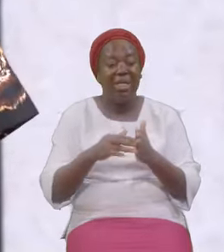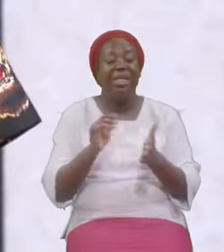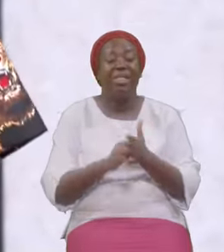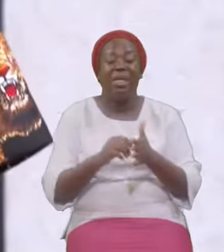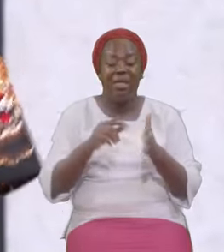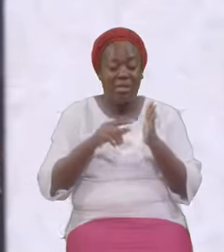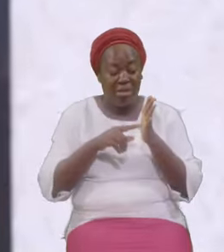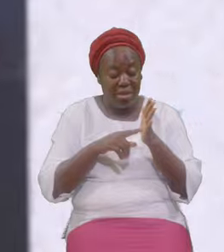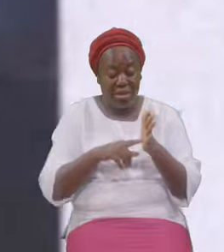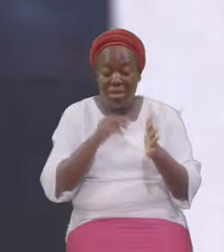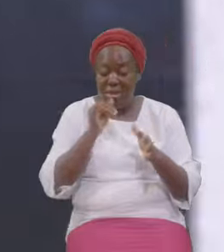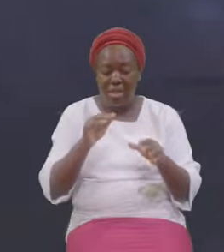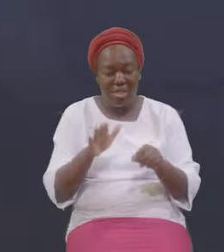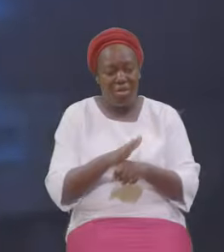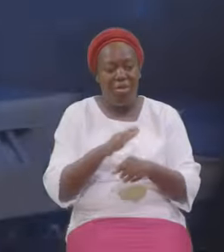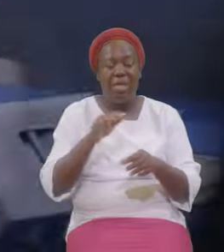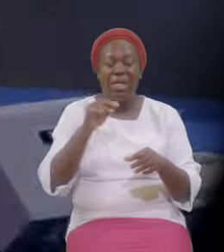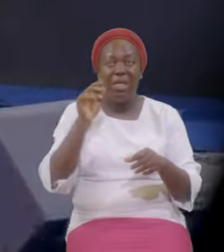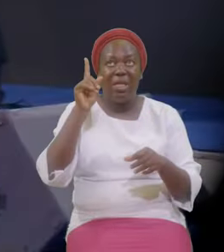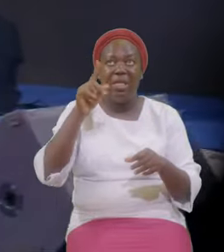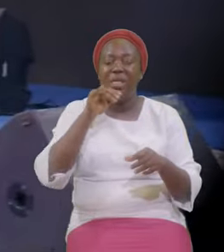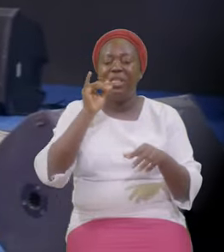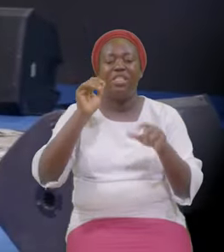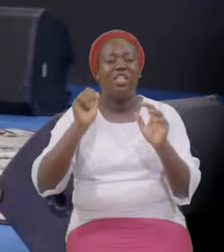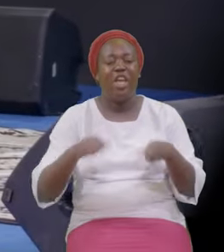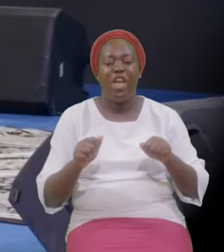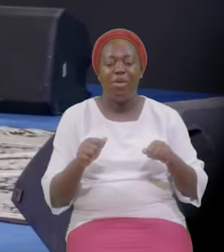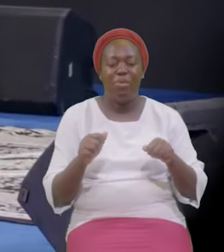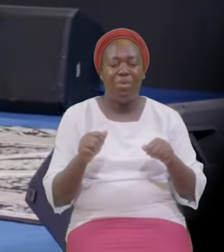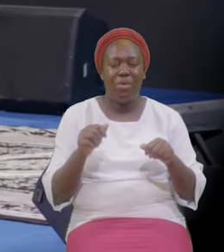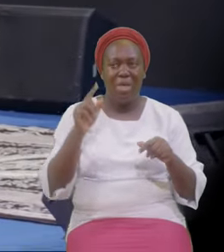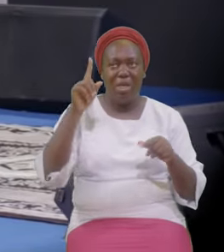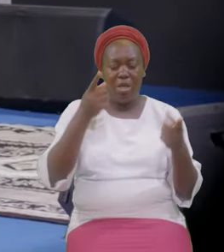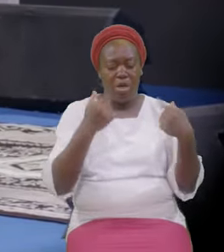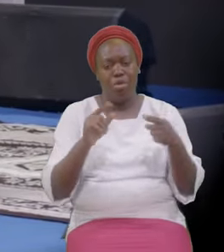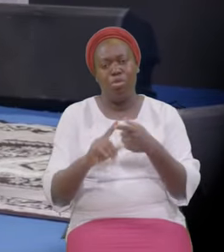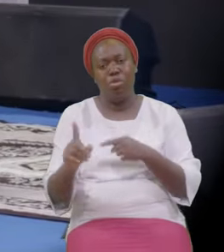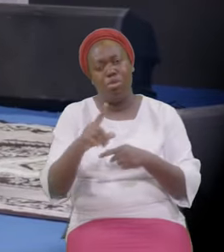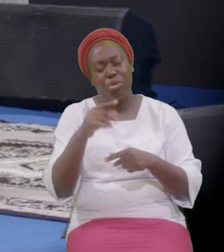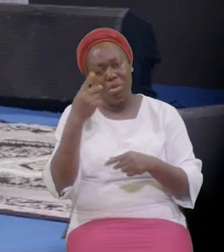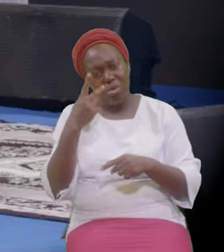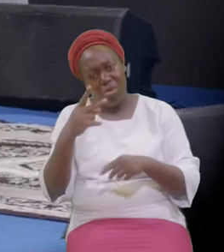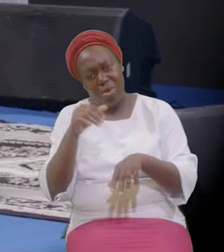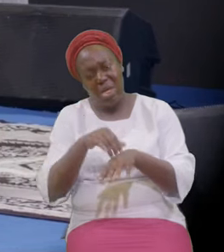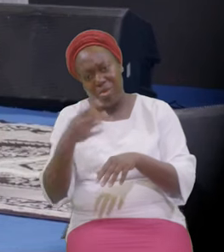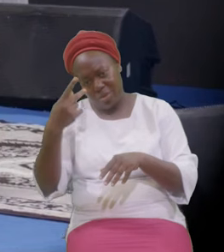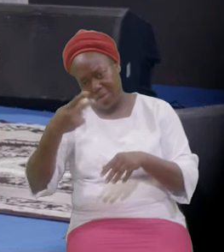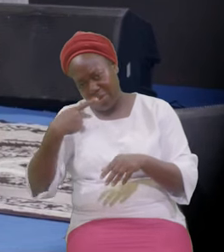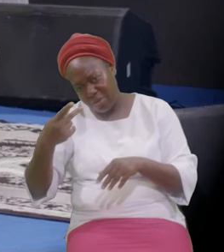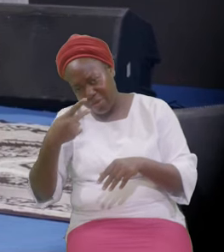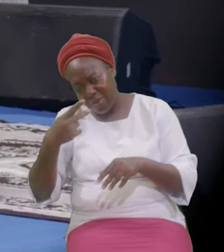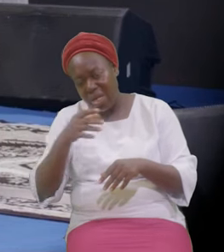He is able. He comes to you and he looks at you face to face and he